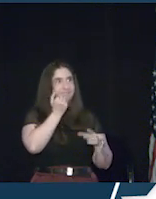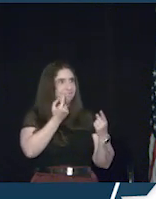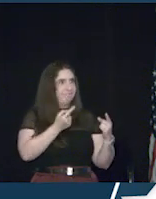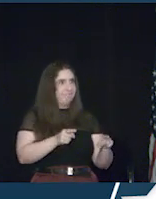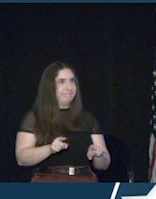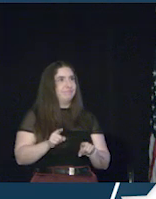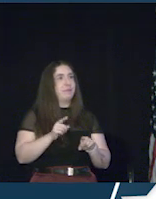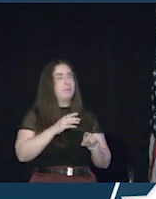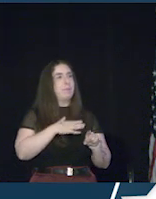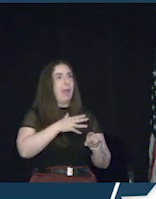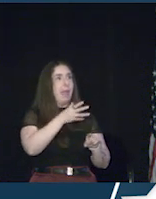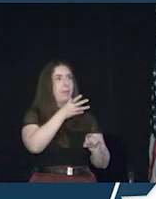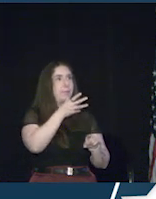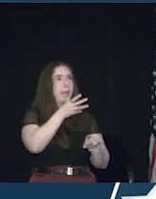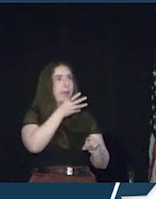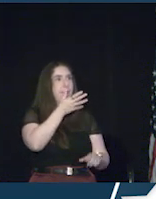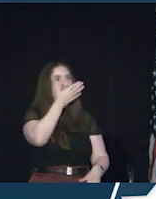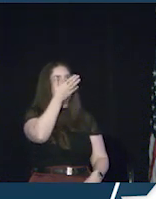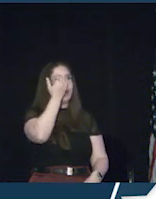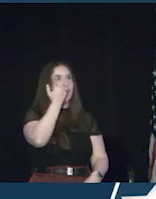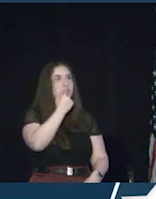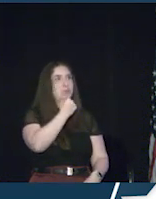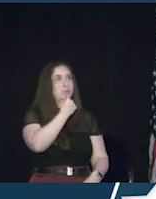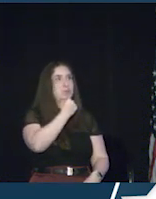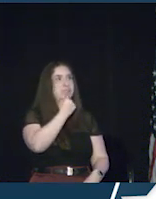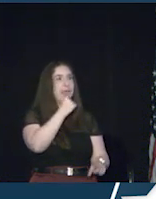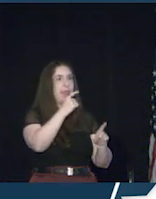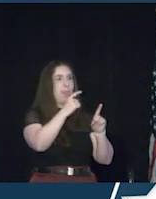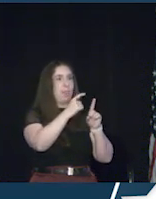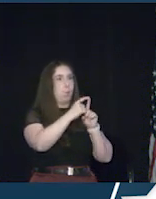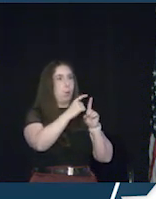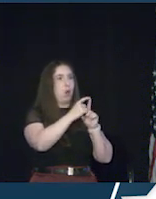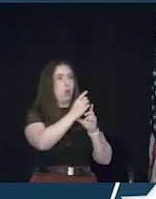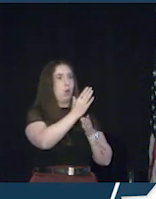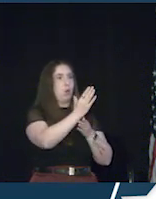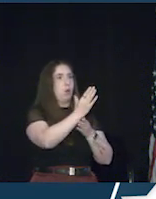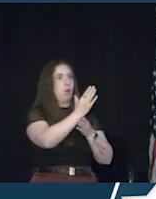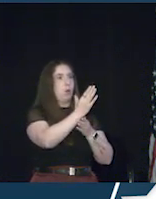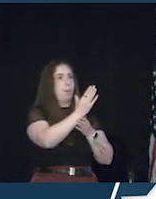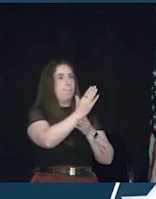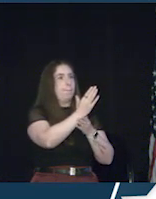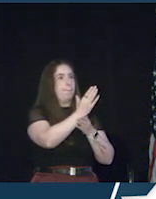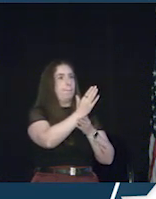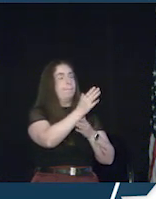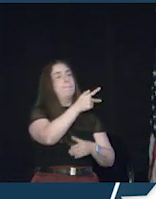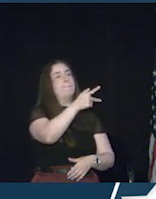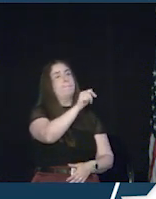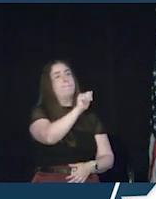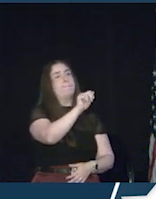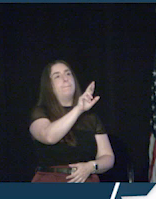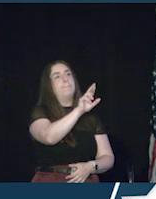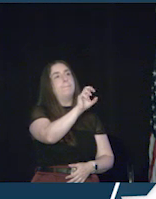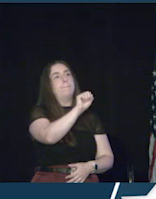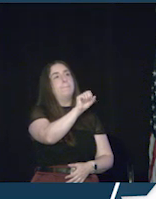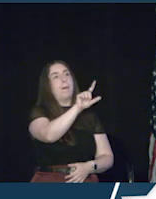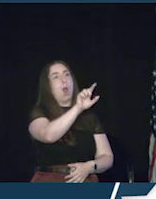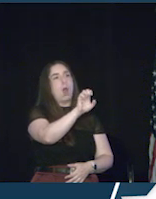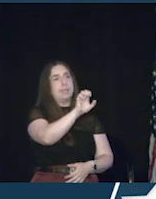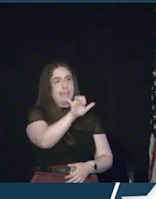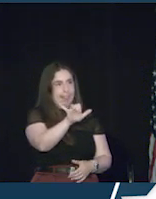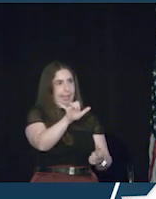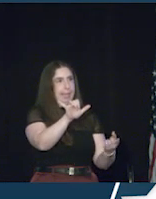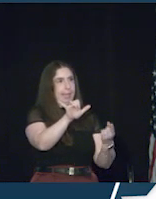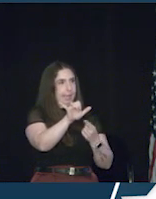my mom forgot to say the word parsley because that's ingredient that I used in my sweet potato